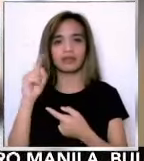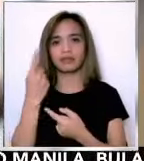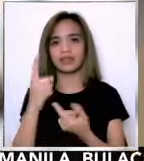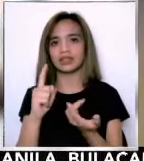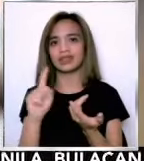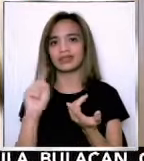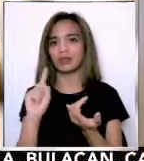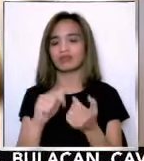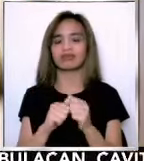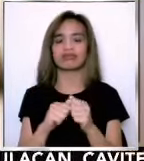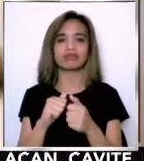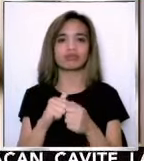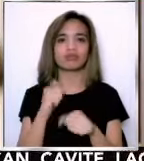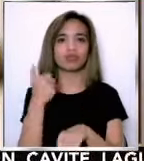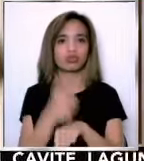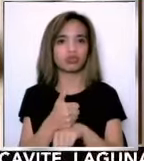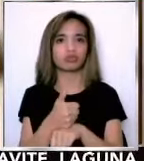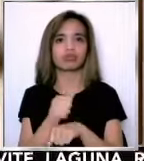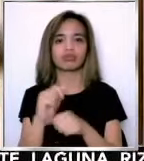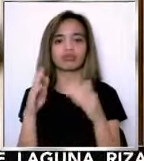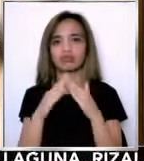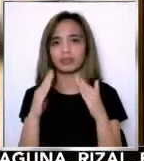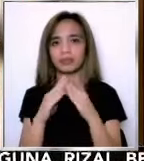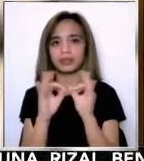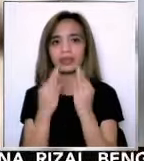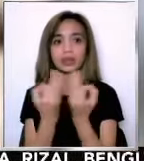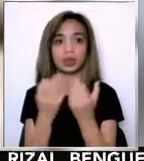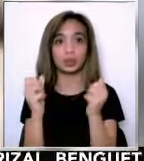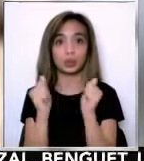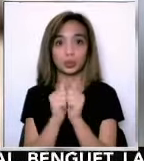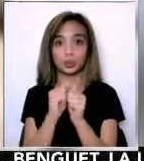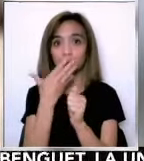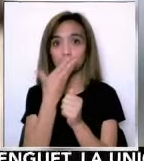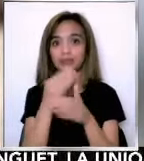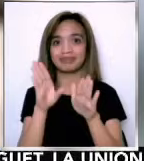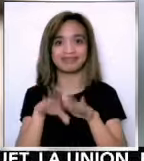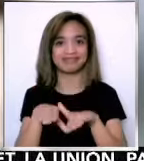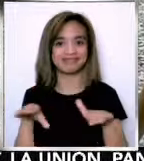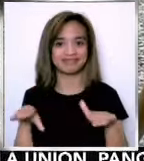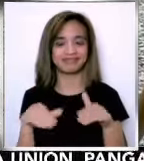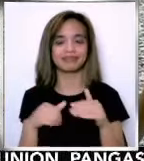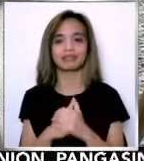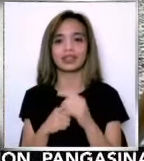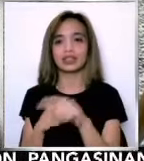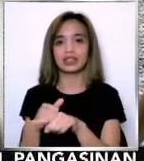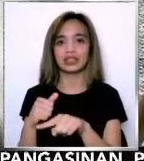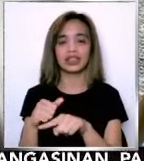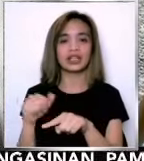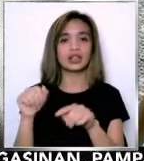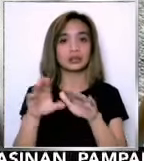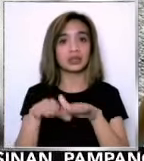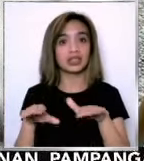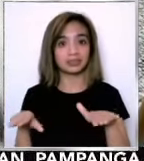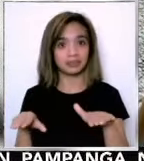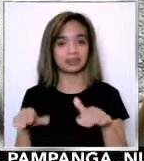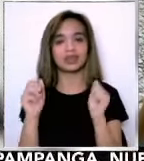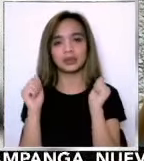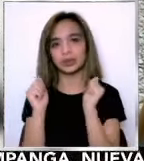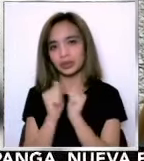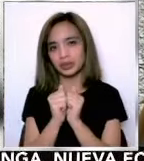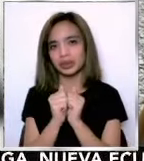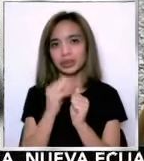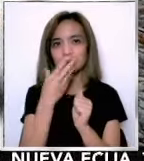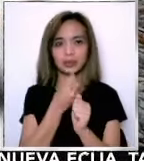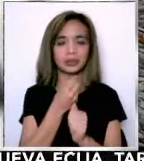kanilang family bonding kasama ang kanilang mga chikiting. Sina Primo, Leon at Alana kasama syempre si Daddy Du at